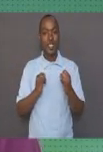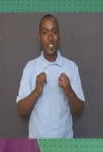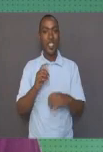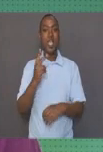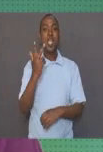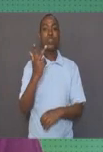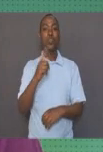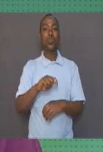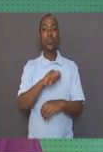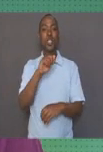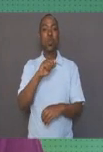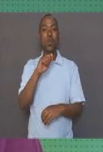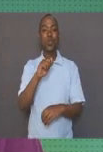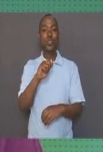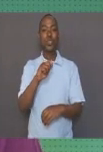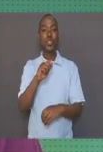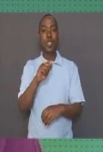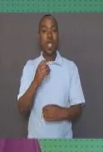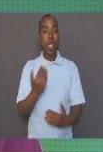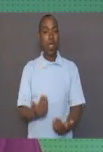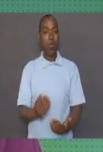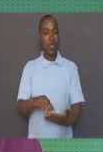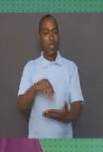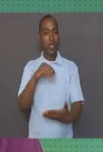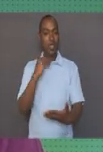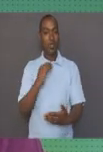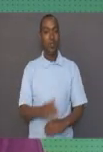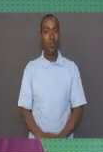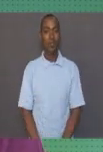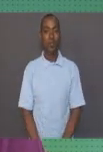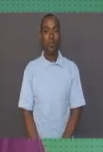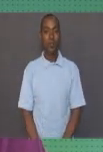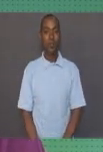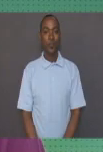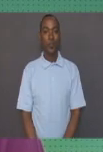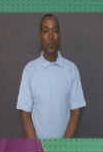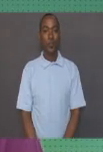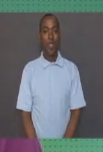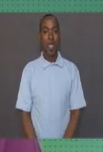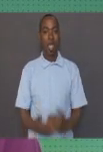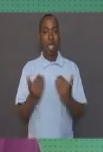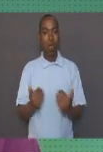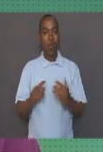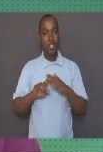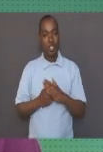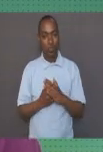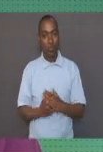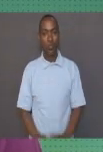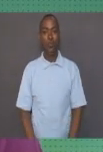3 institutions we have learned about today. You may begin